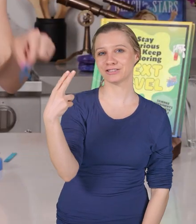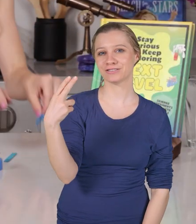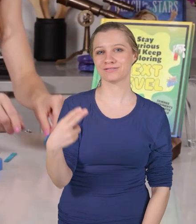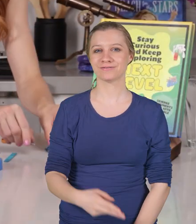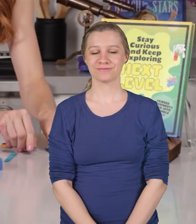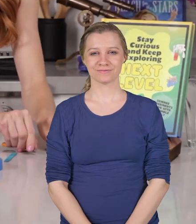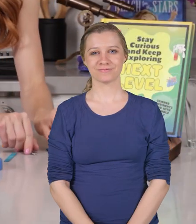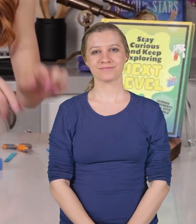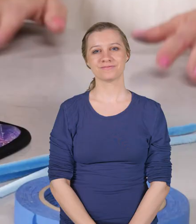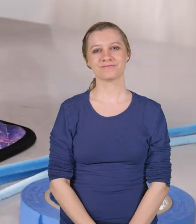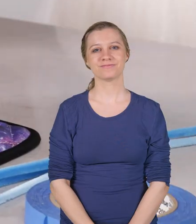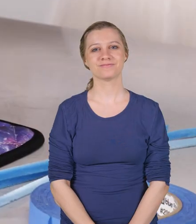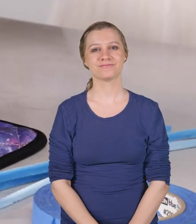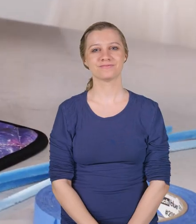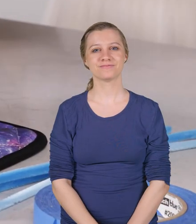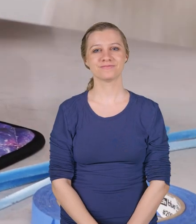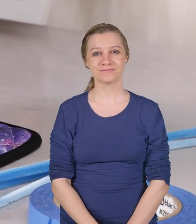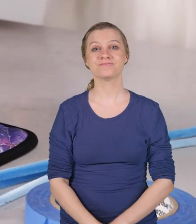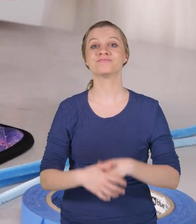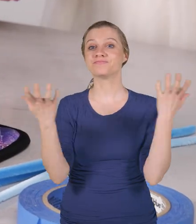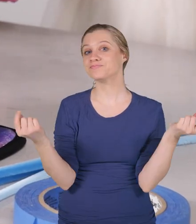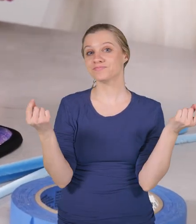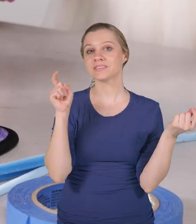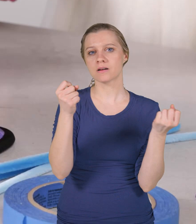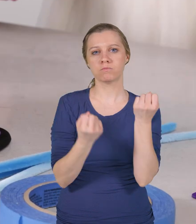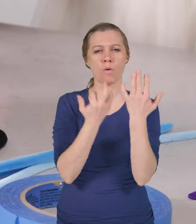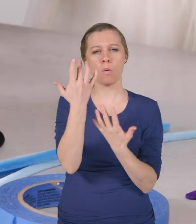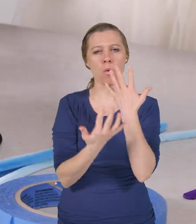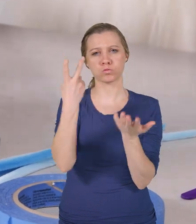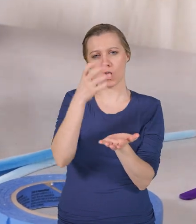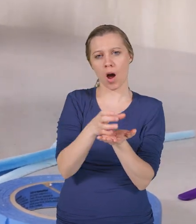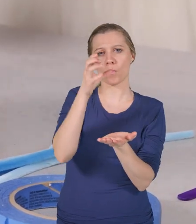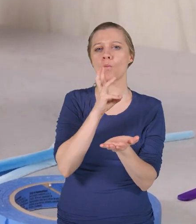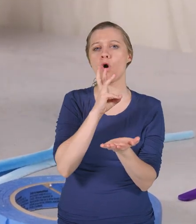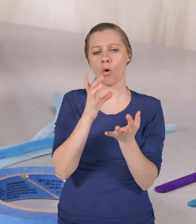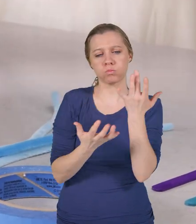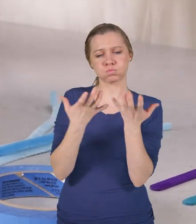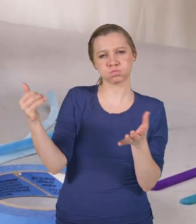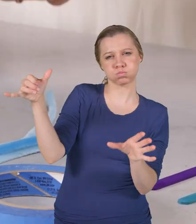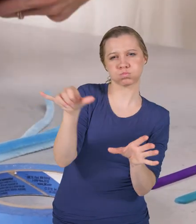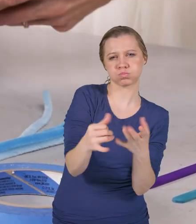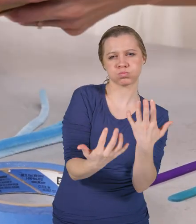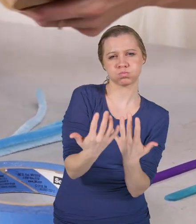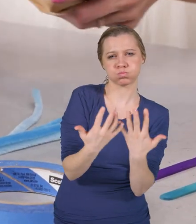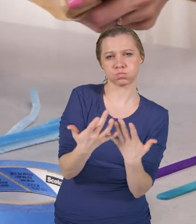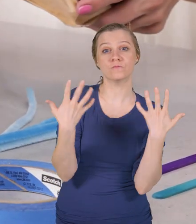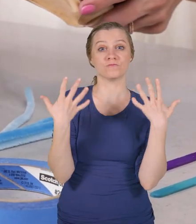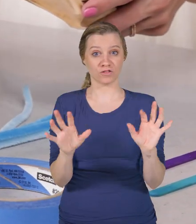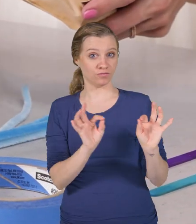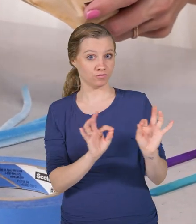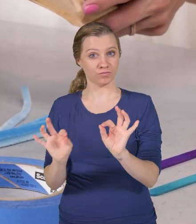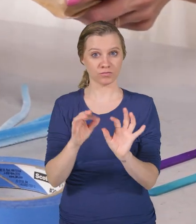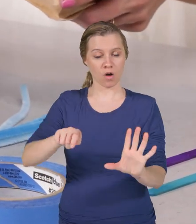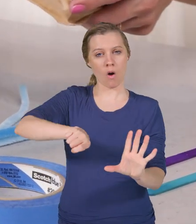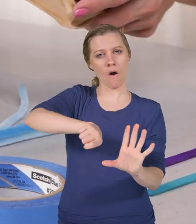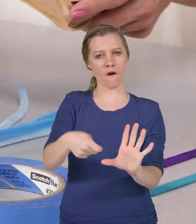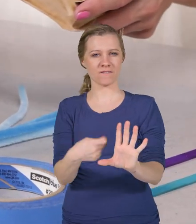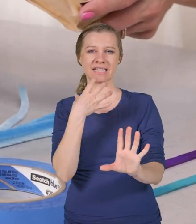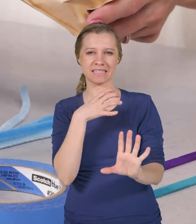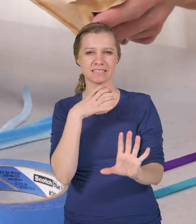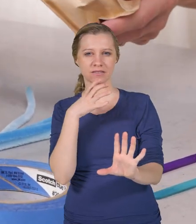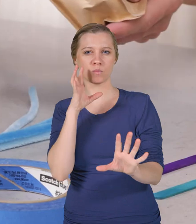and some scissors. So what you want to do is boil 2 cups of water on the stove. And after you've done that, take it off the heat, and we're going to